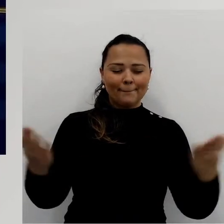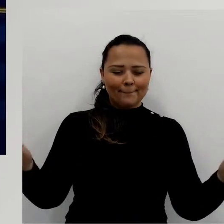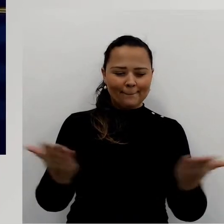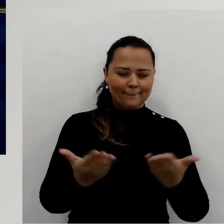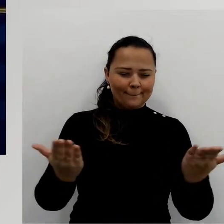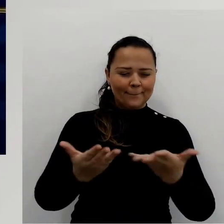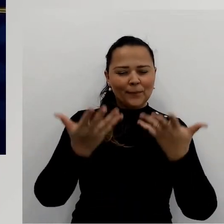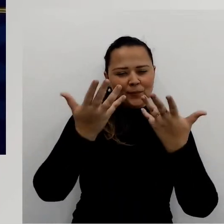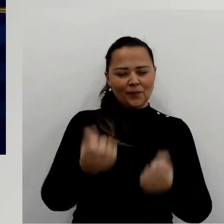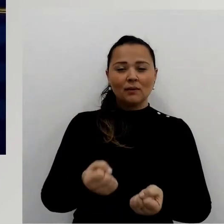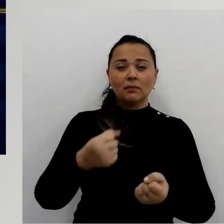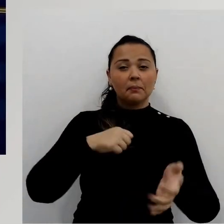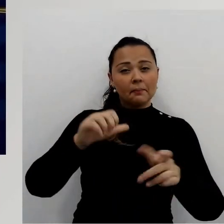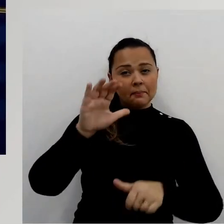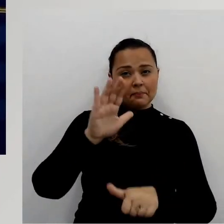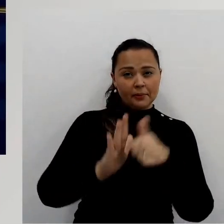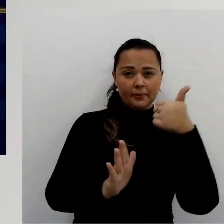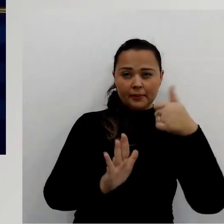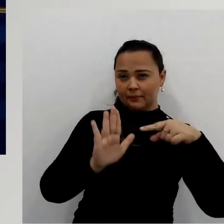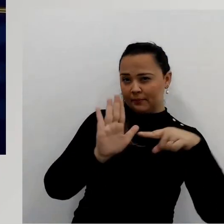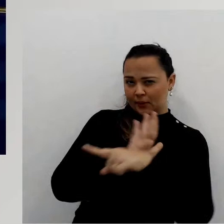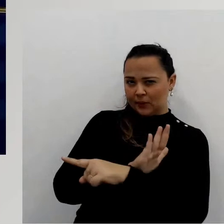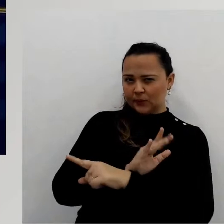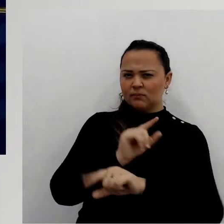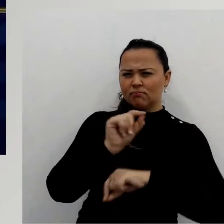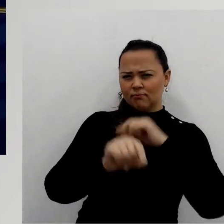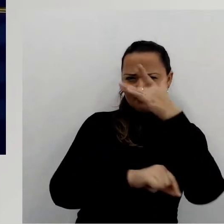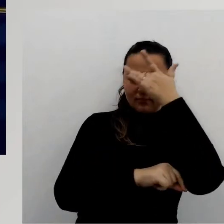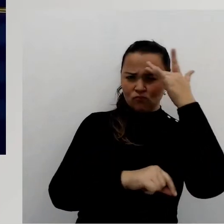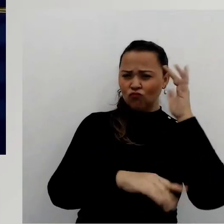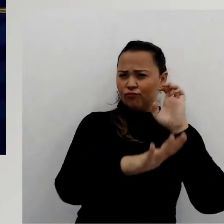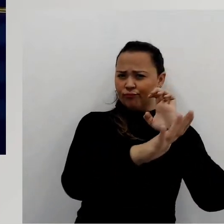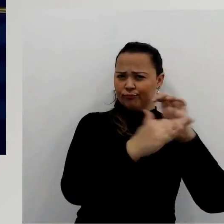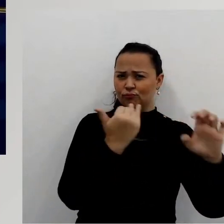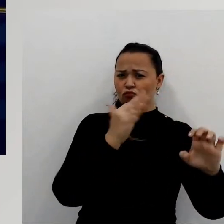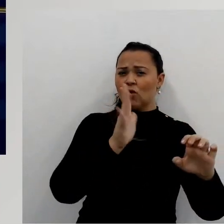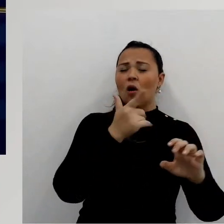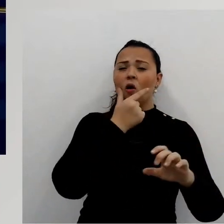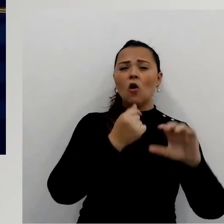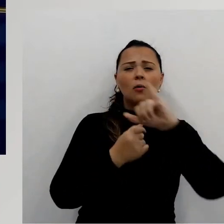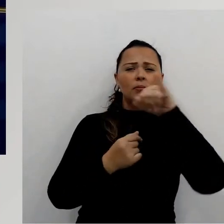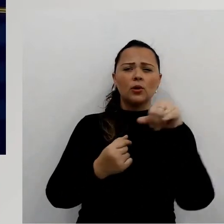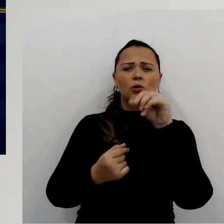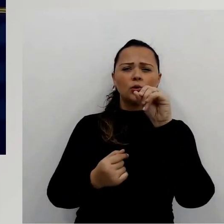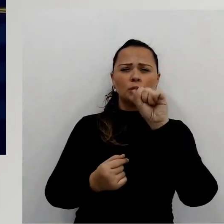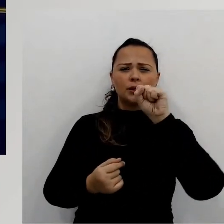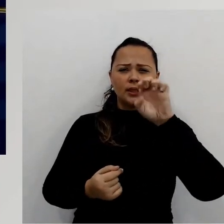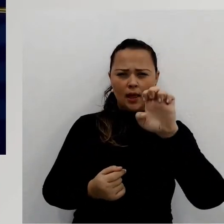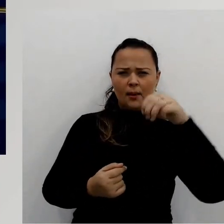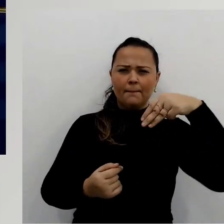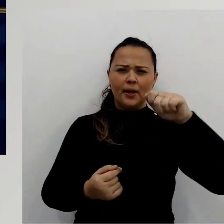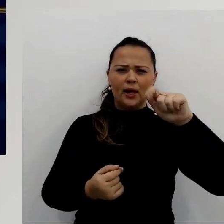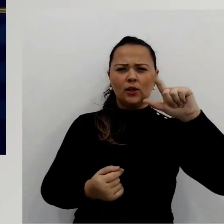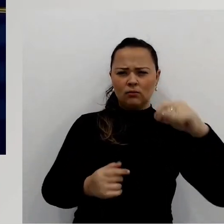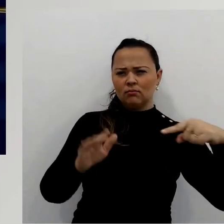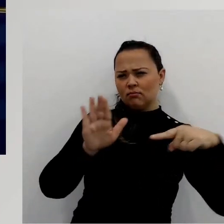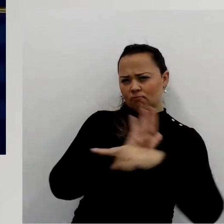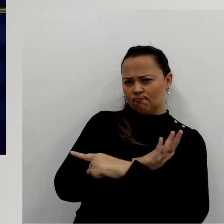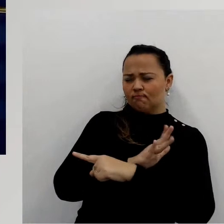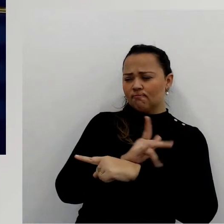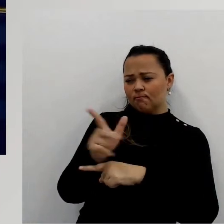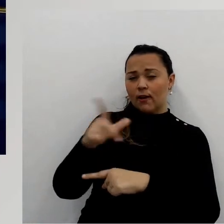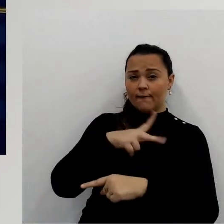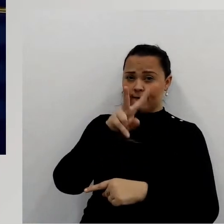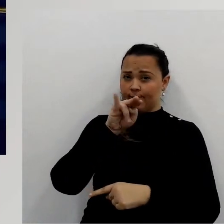Now let's have the first question that was sent by Mr. José Magno Hoffman. He